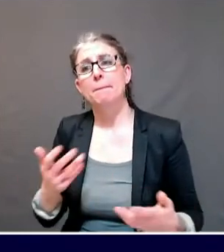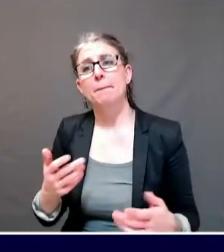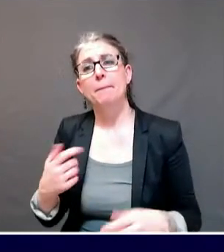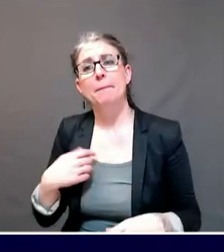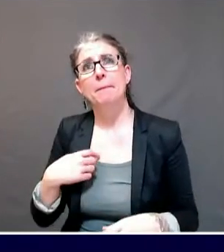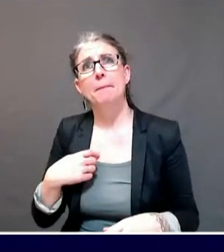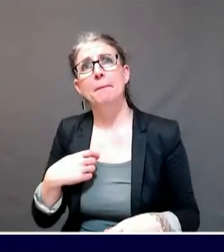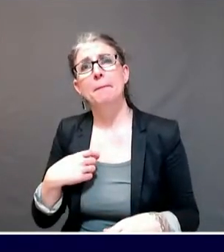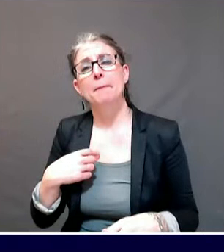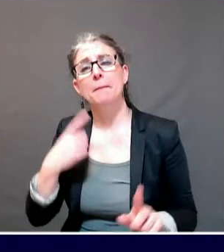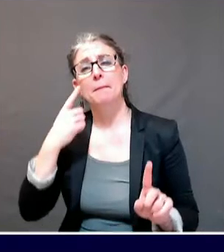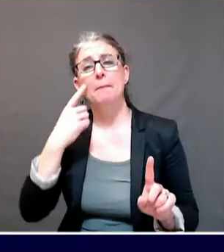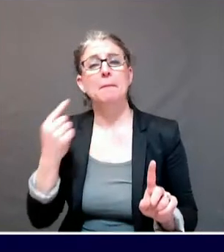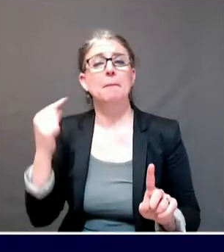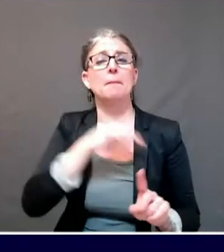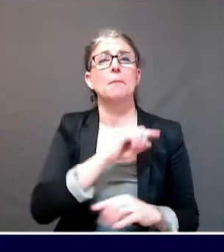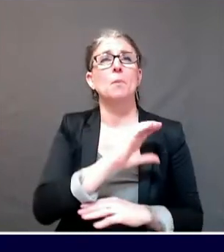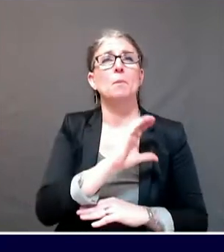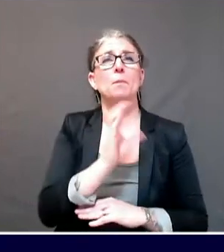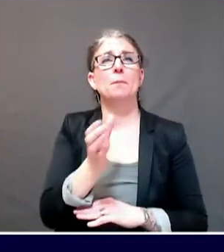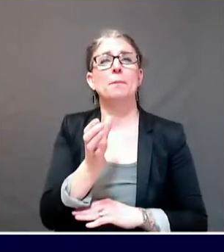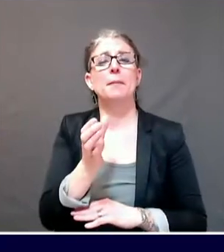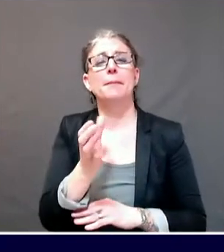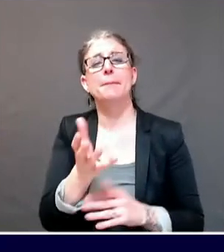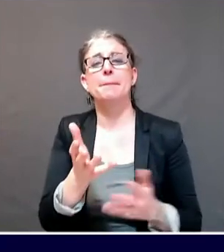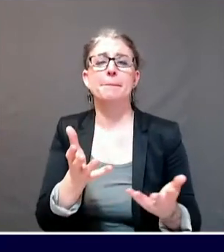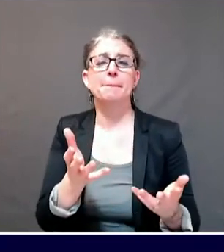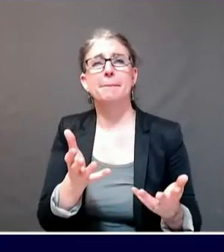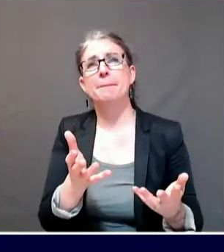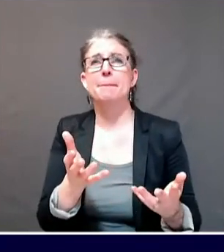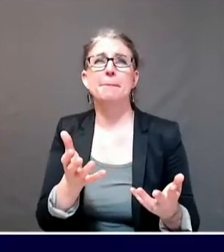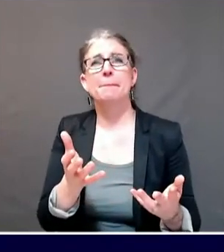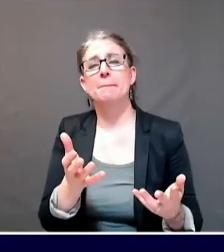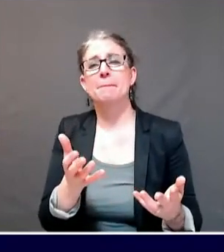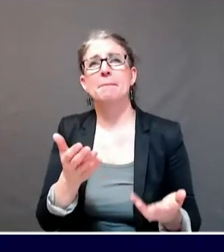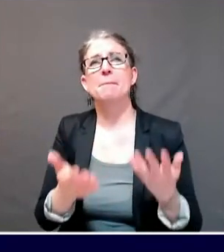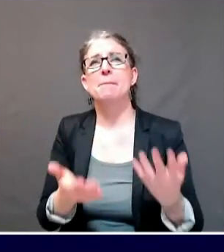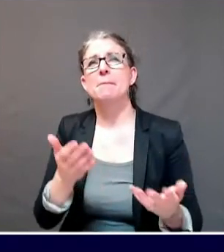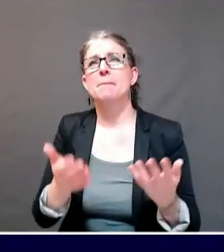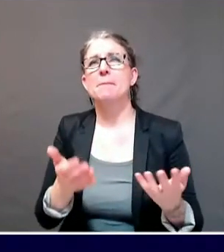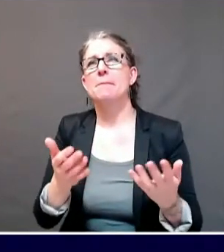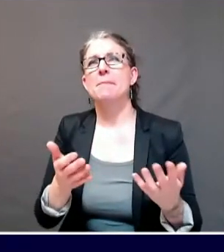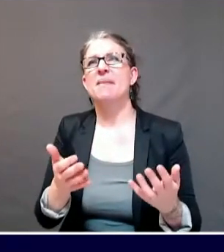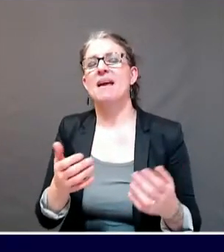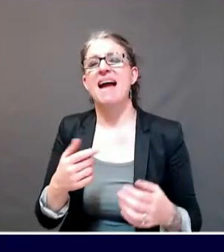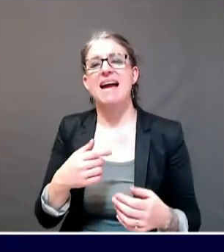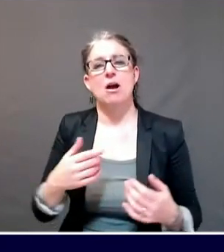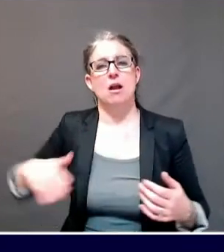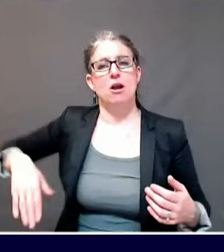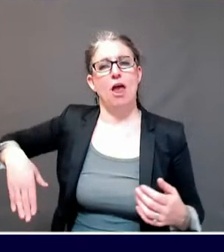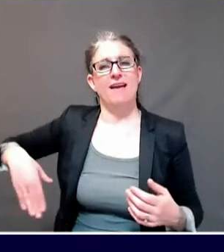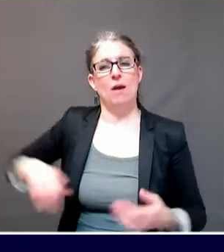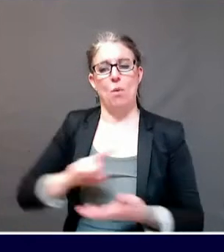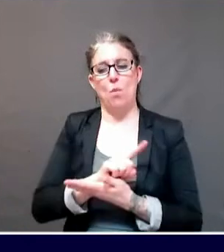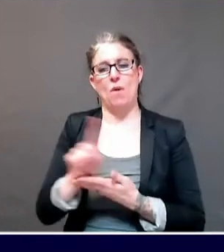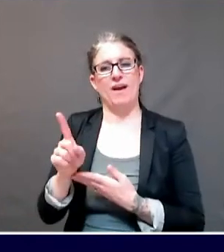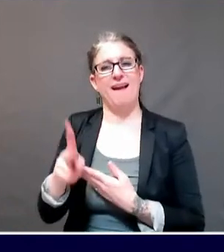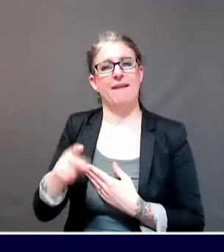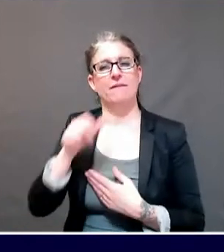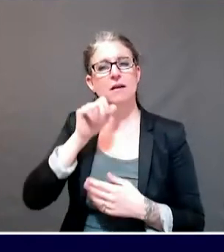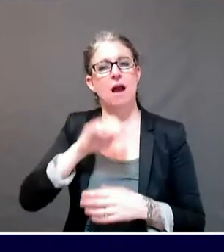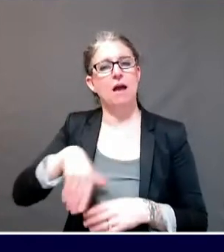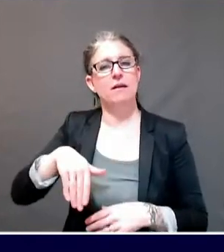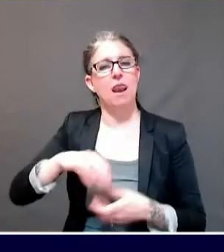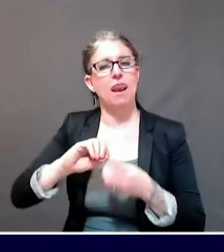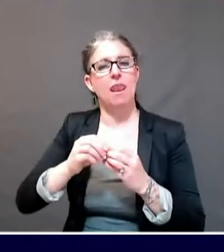going to be entering the period at which we would see any such increase if it were happening. 10 days is really